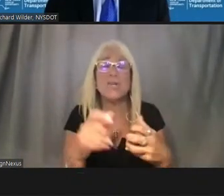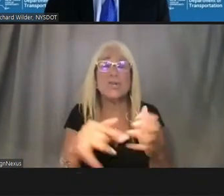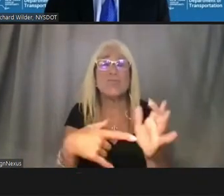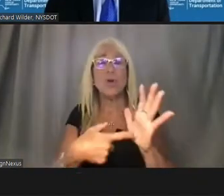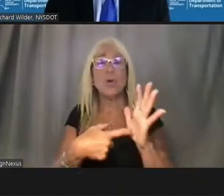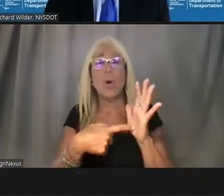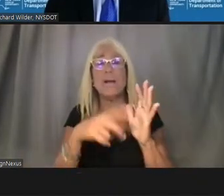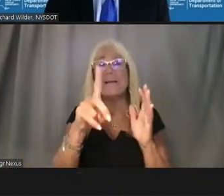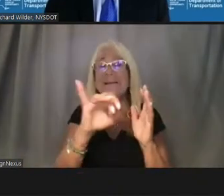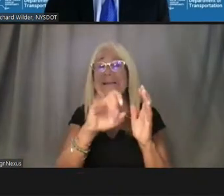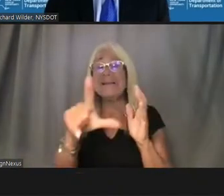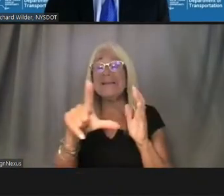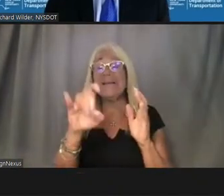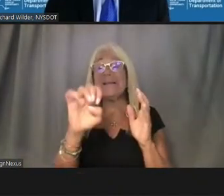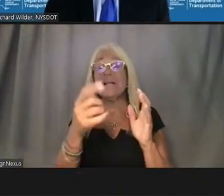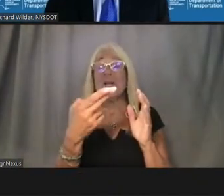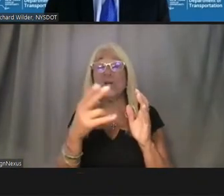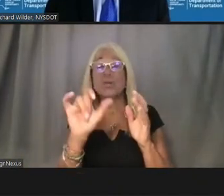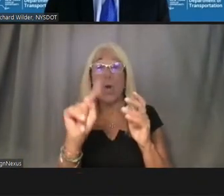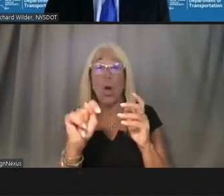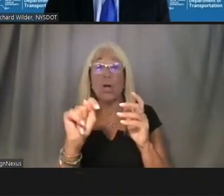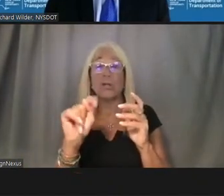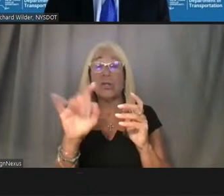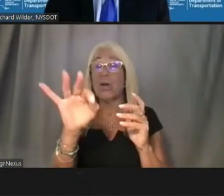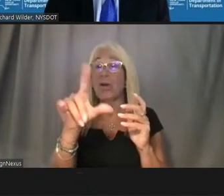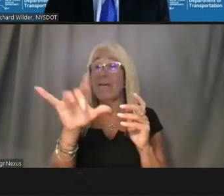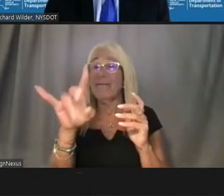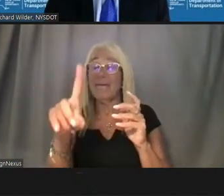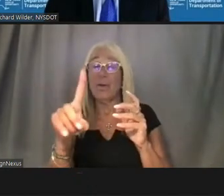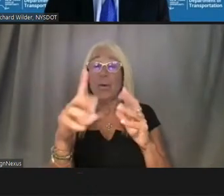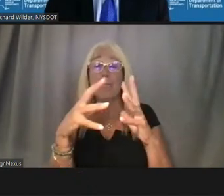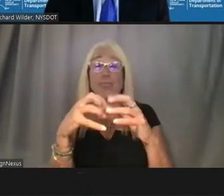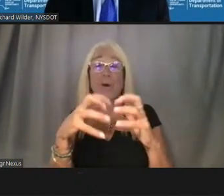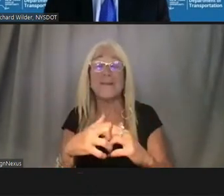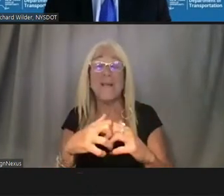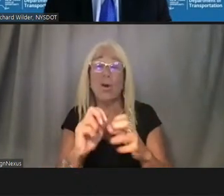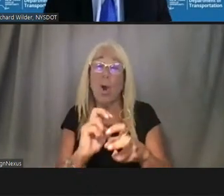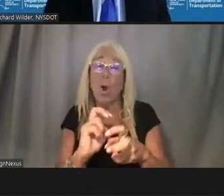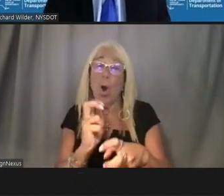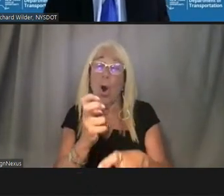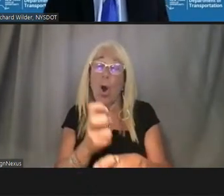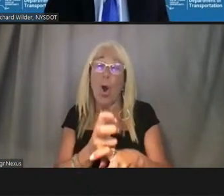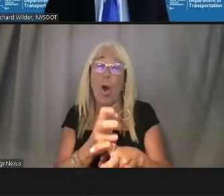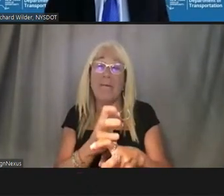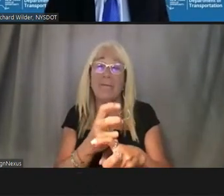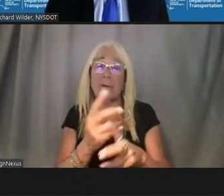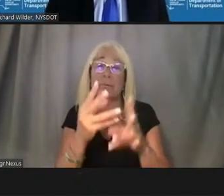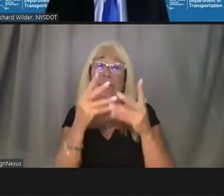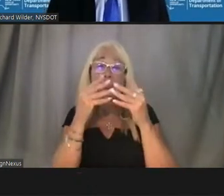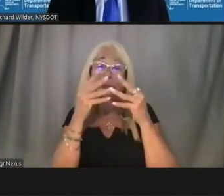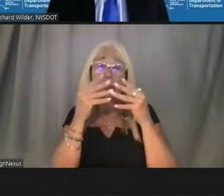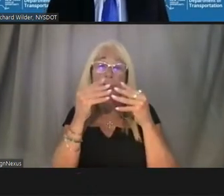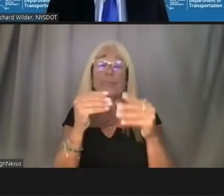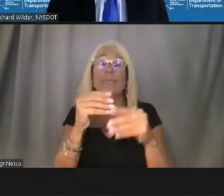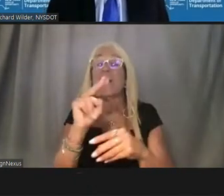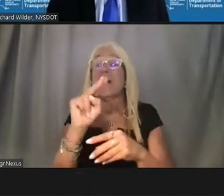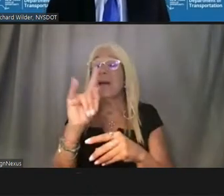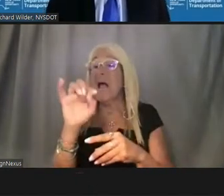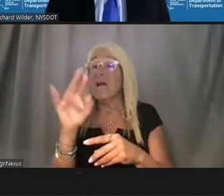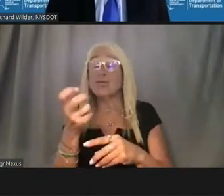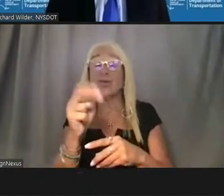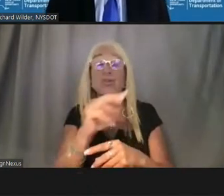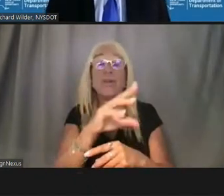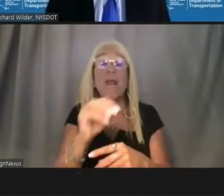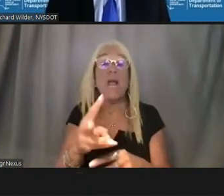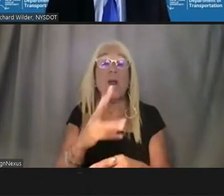diesel exhaust fluid to run this fluid breaks down harmful emissions into non-hazardous nitrogen and water therefore